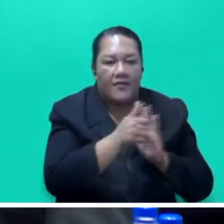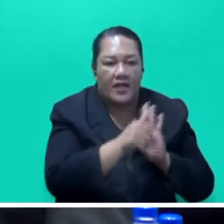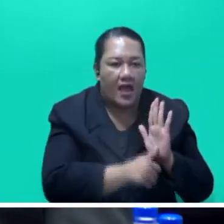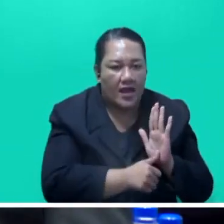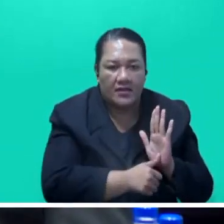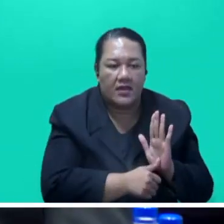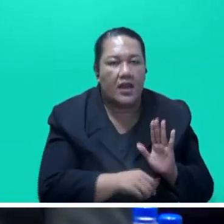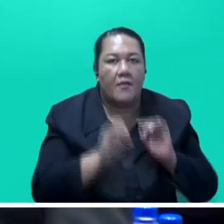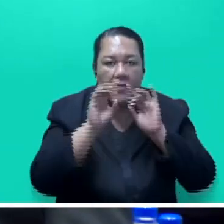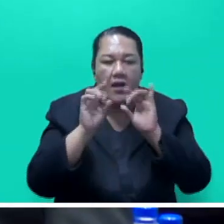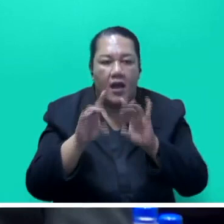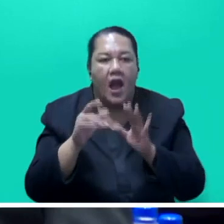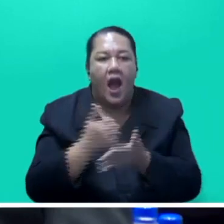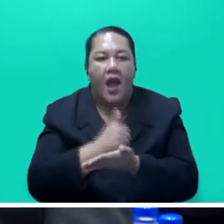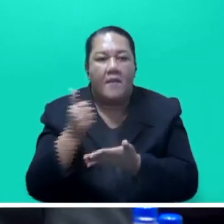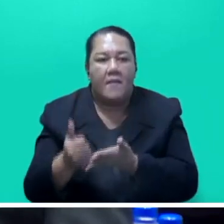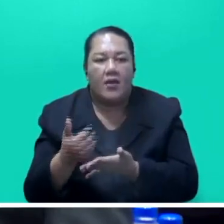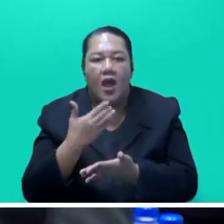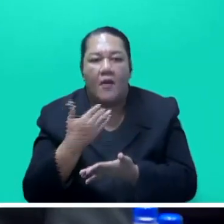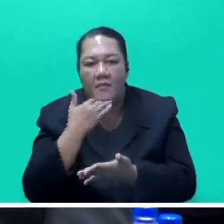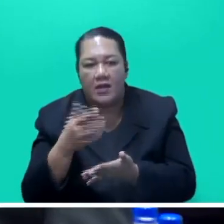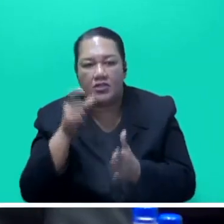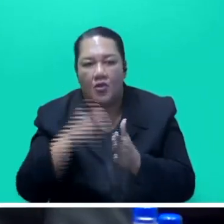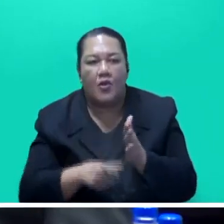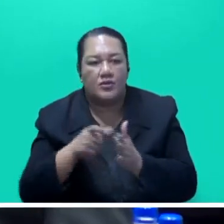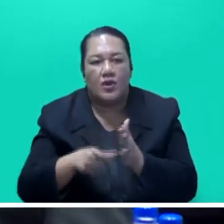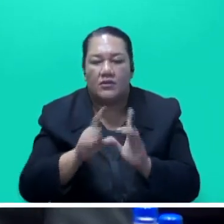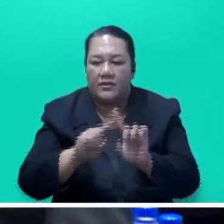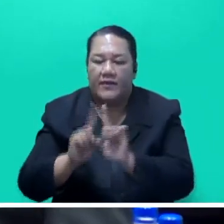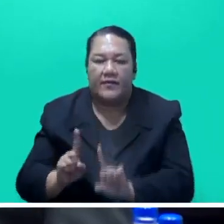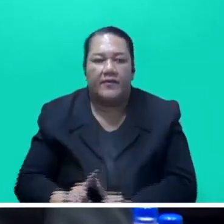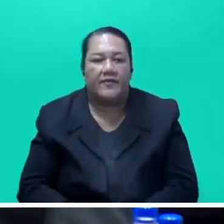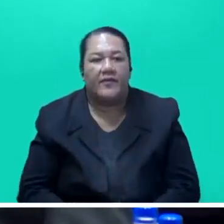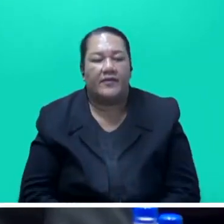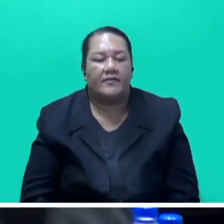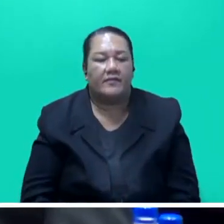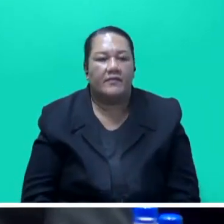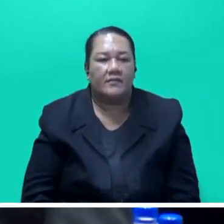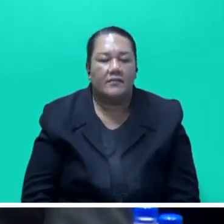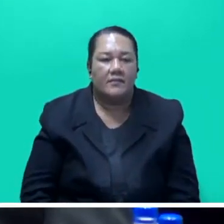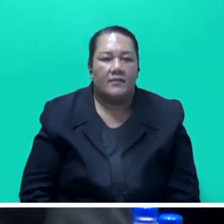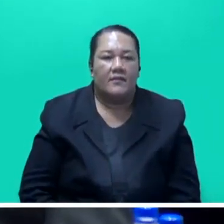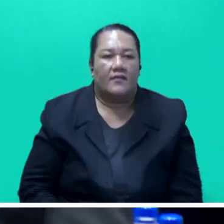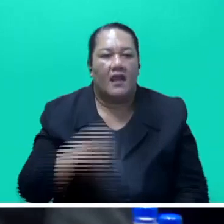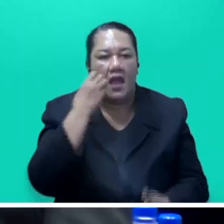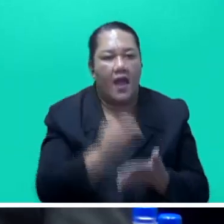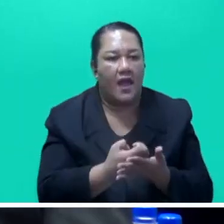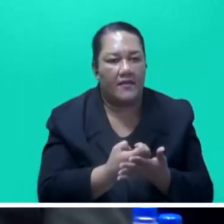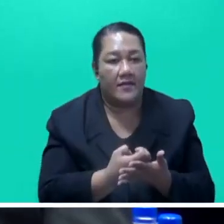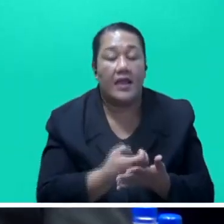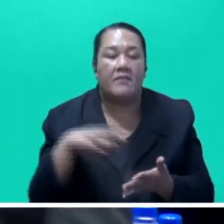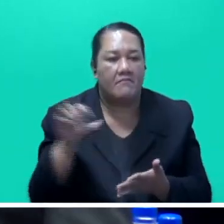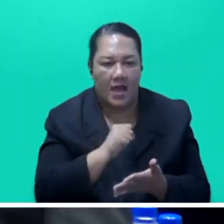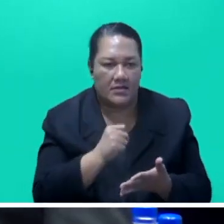procurement regulations, and you, Mr. Speaker, know very well we were raising some of these issues with evidence in